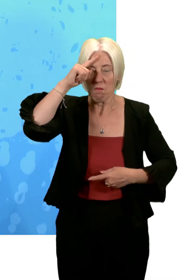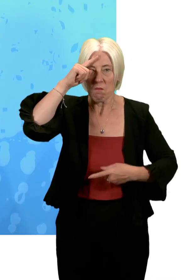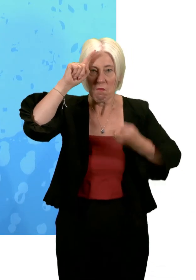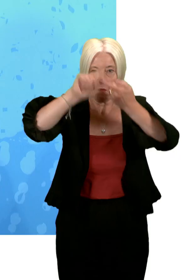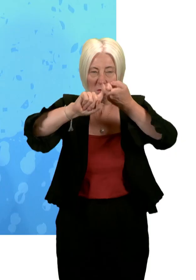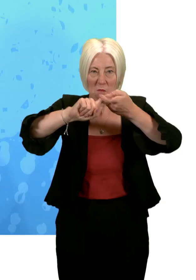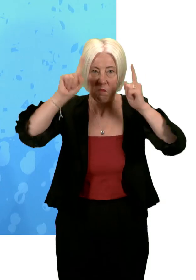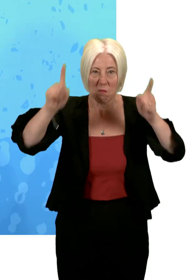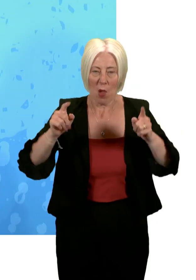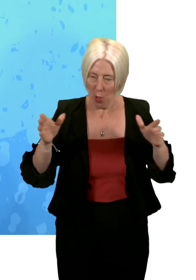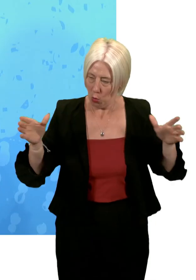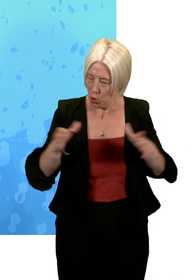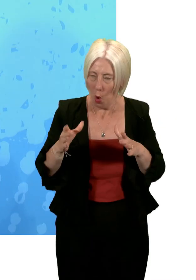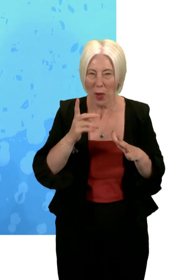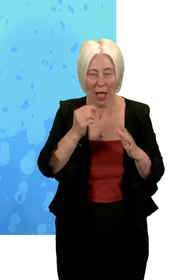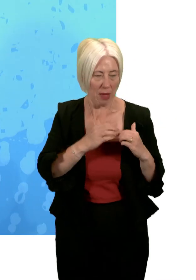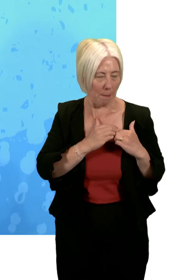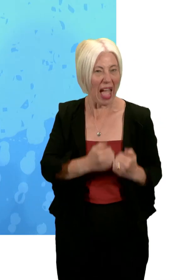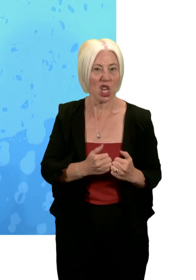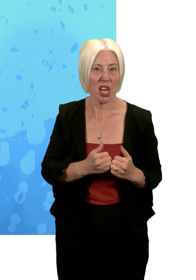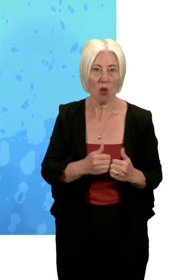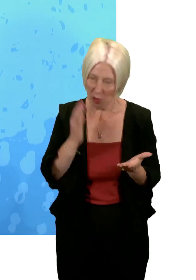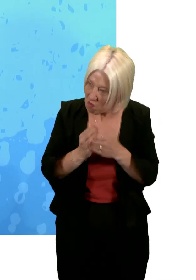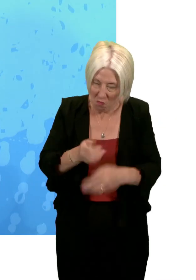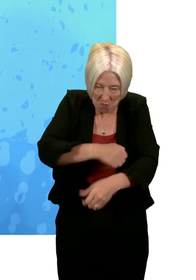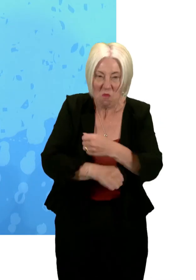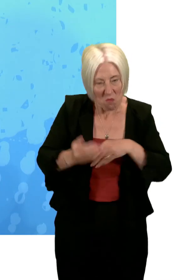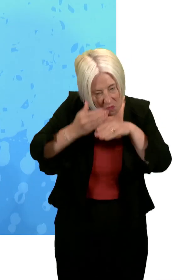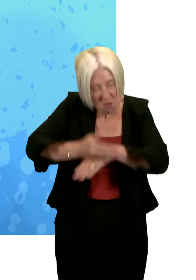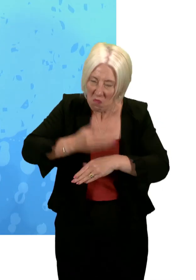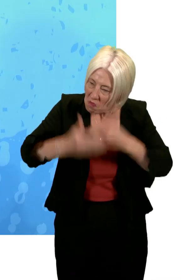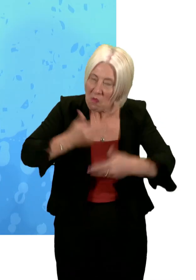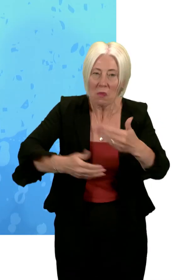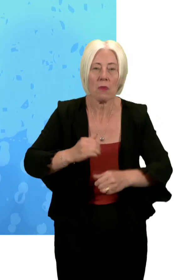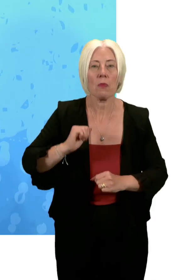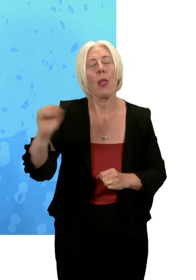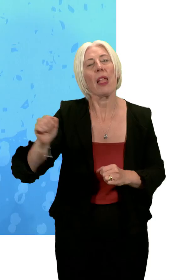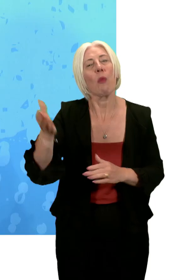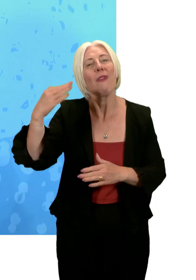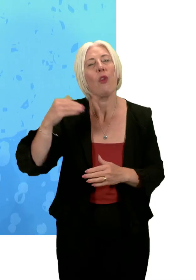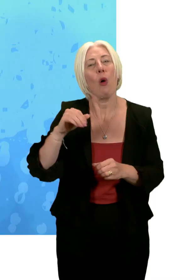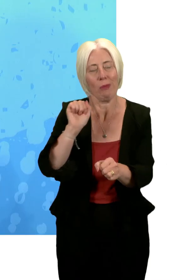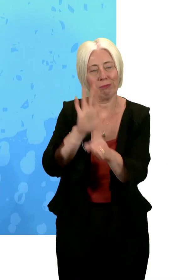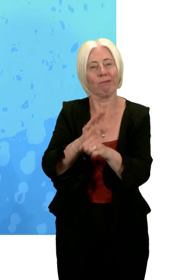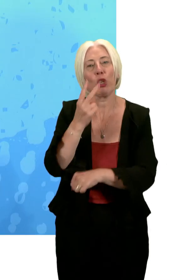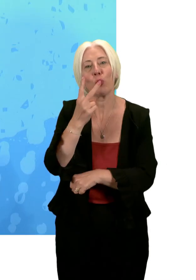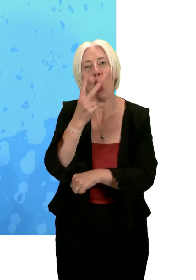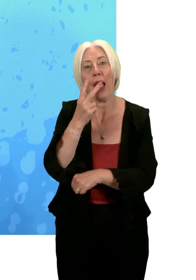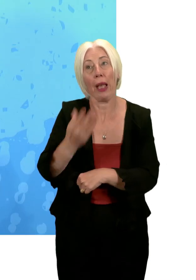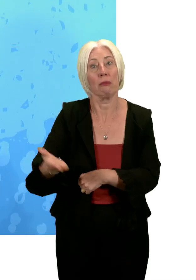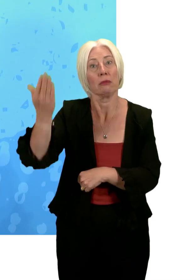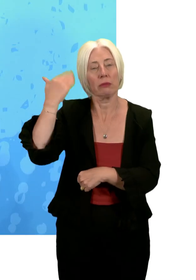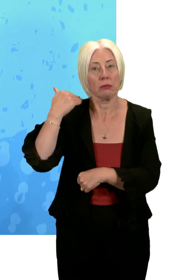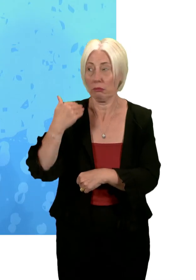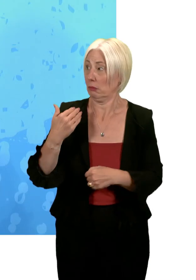passionate nation. I think we're pretty good at getting things done. There's a lot of things like the smoking ban that came in, which has